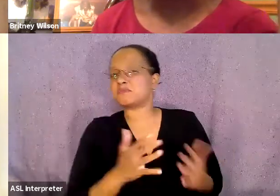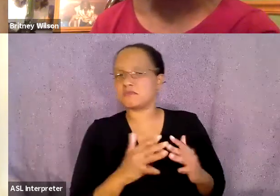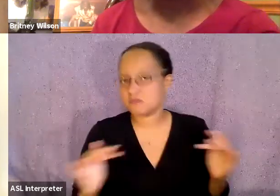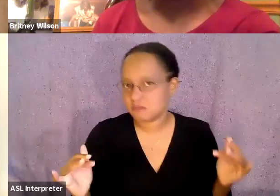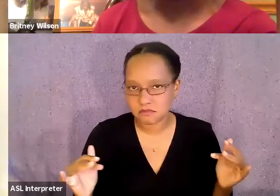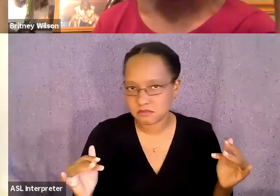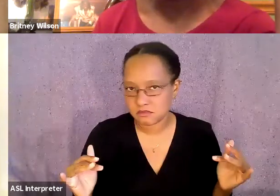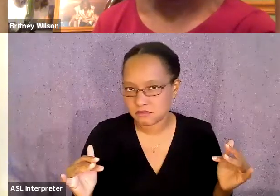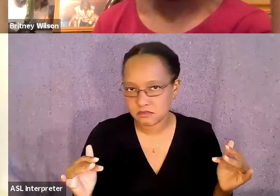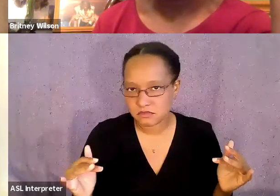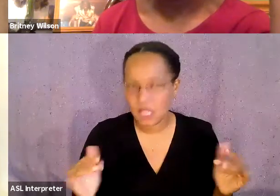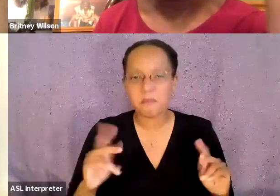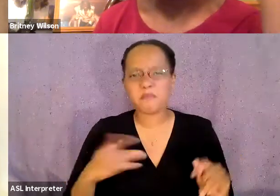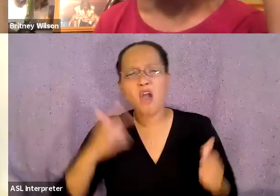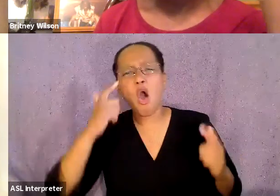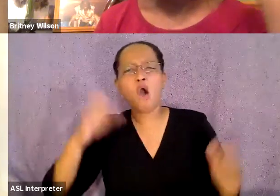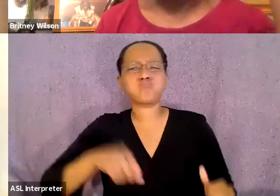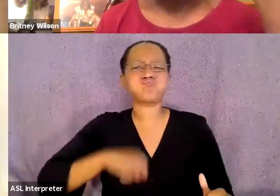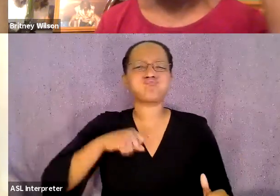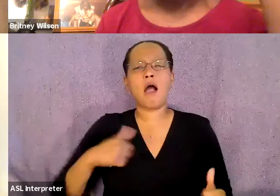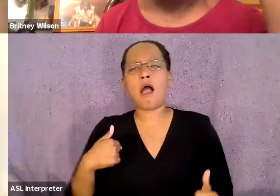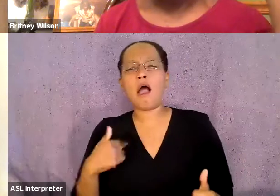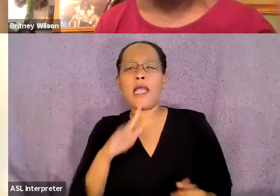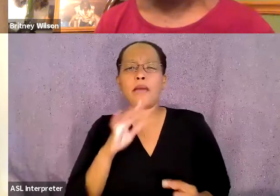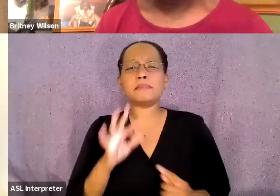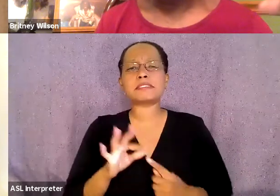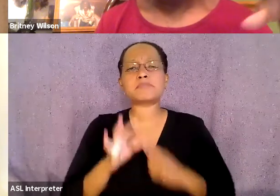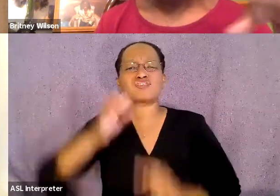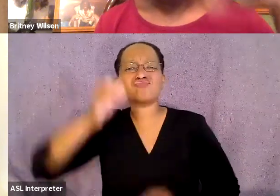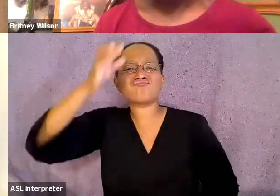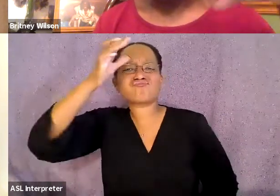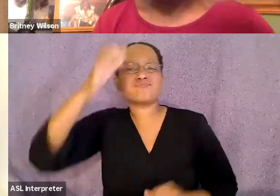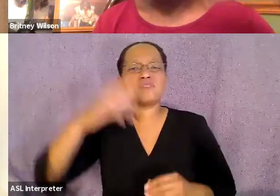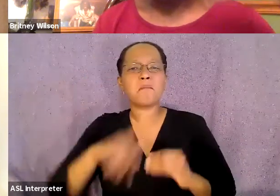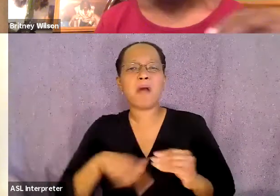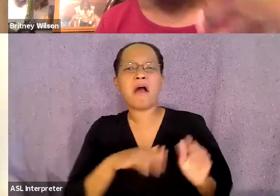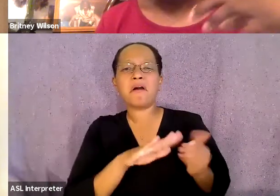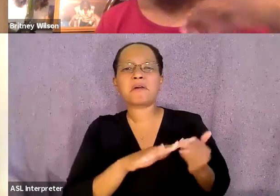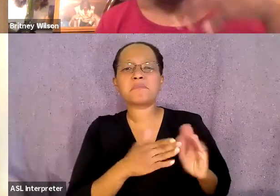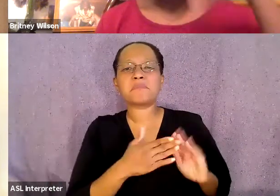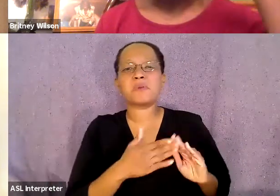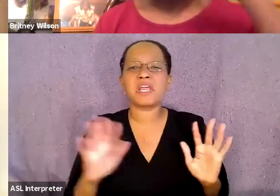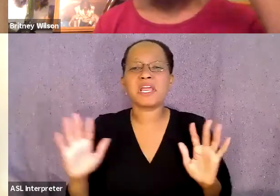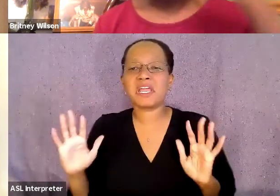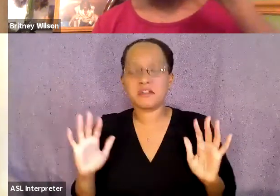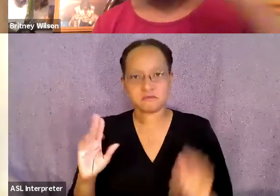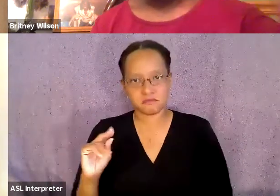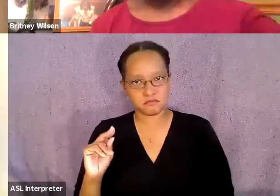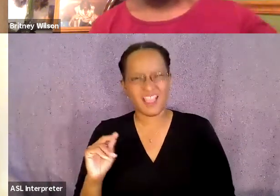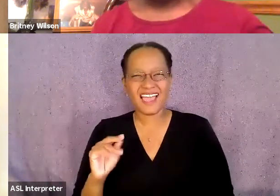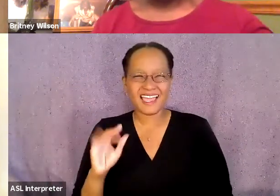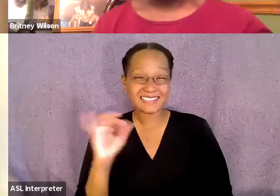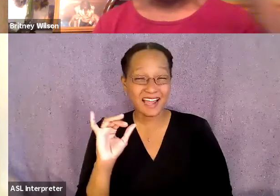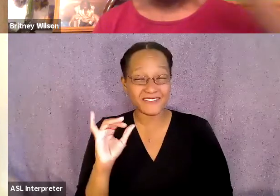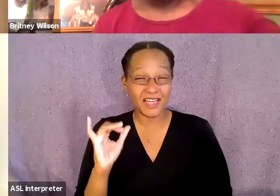Like, people pride themselves on having that, like, we're a specialized knowledge base that they have. And I think it's like saviorism